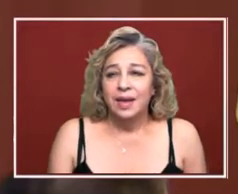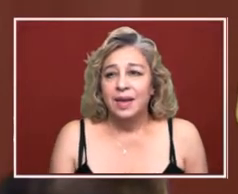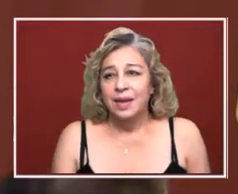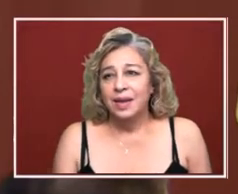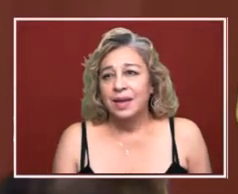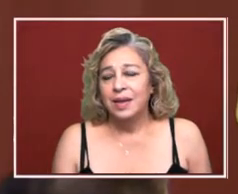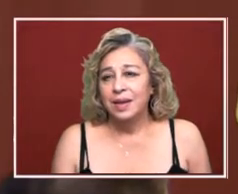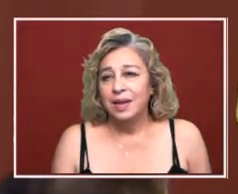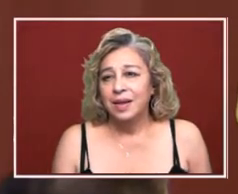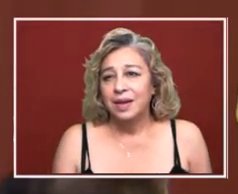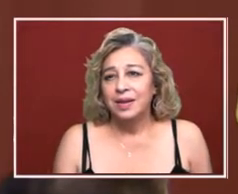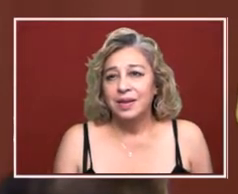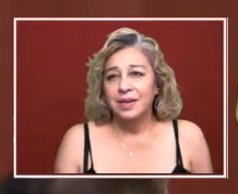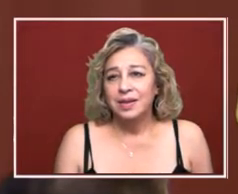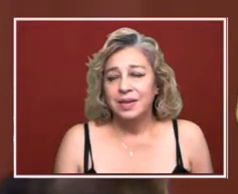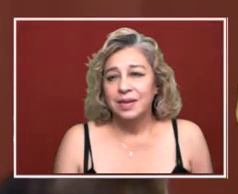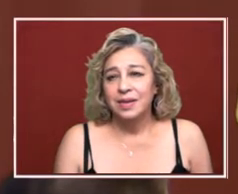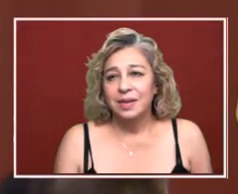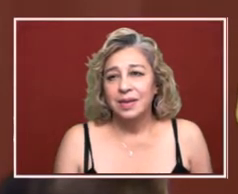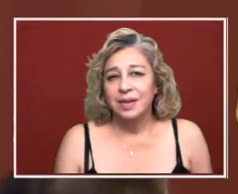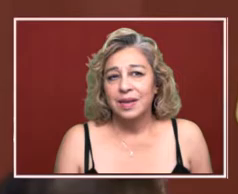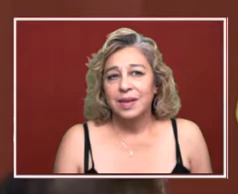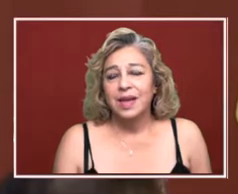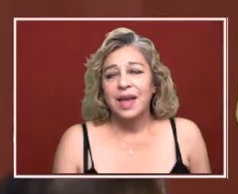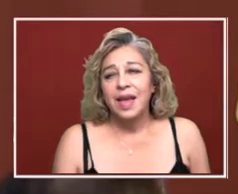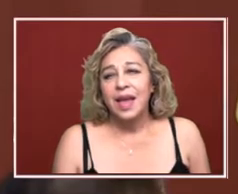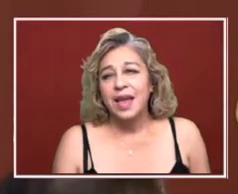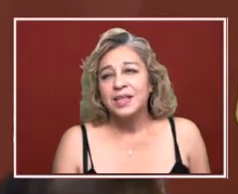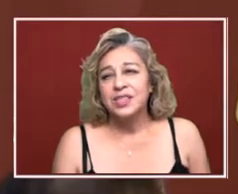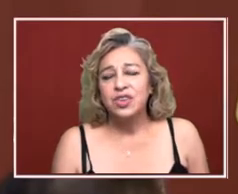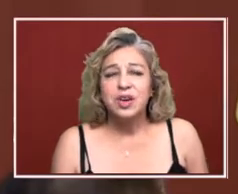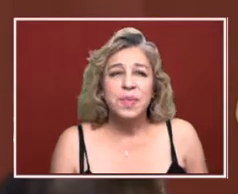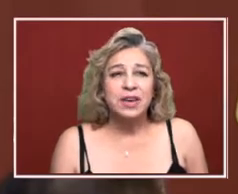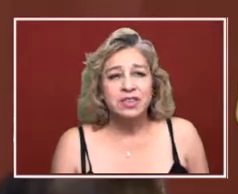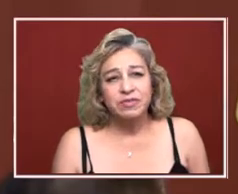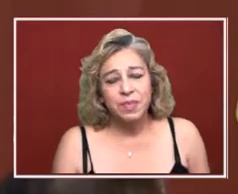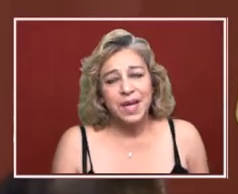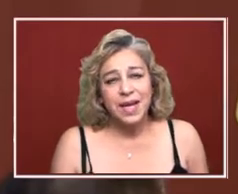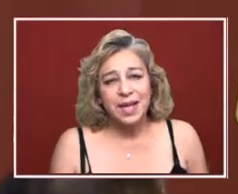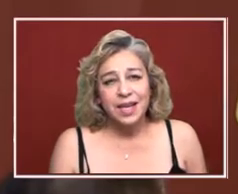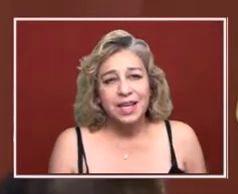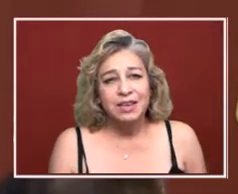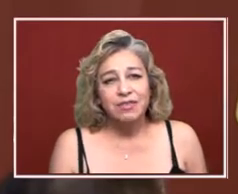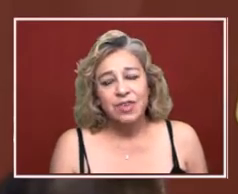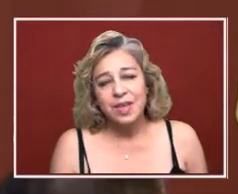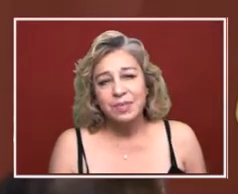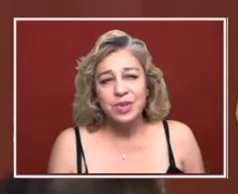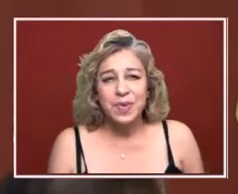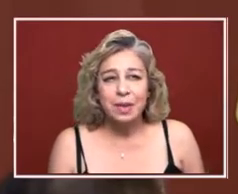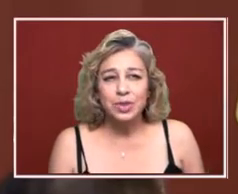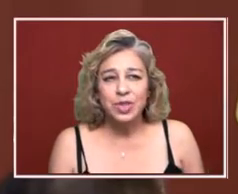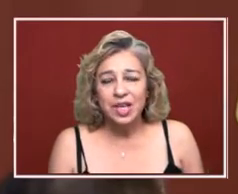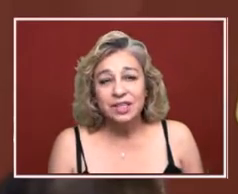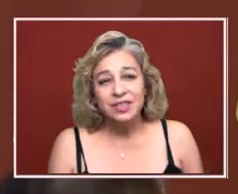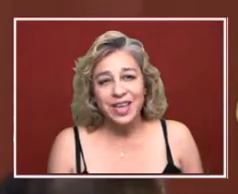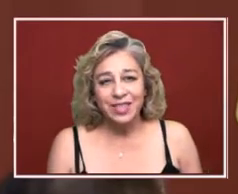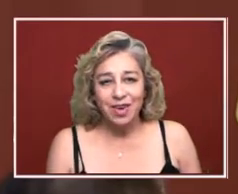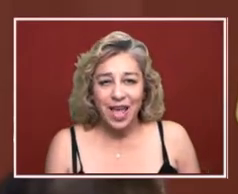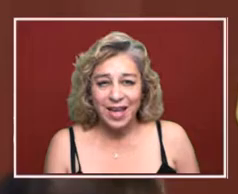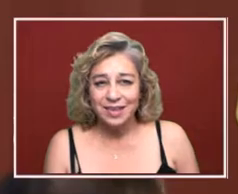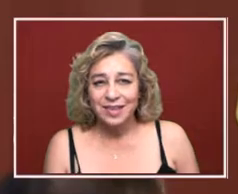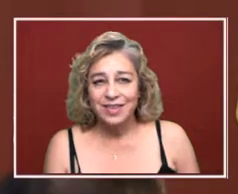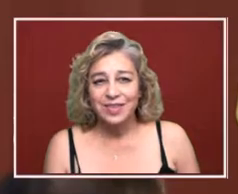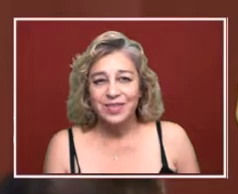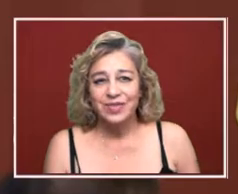para que cultiven su tierra. A certain amount of money for them to be able to cultivate